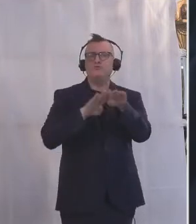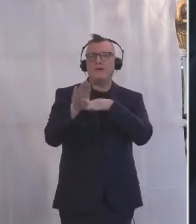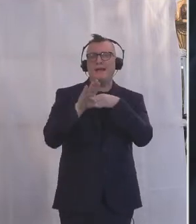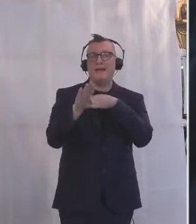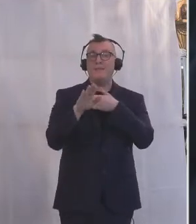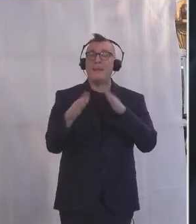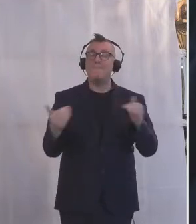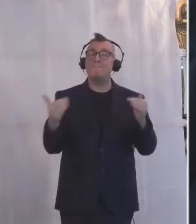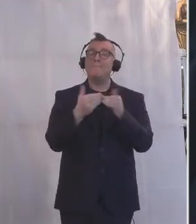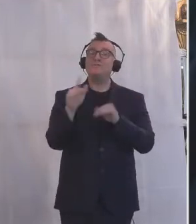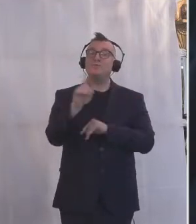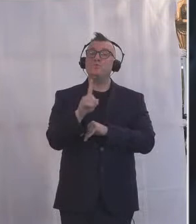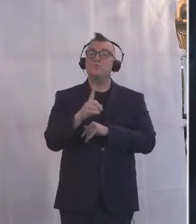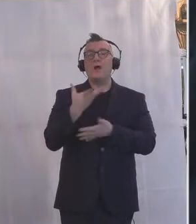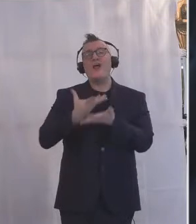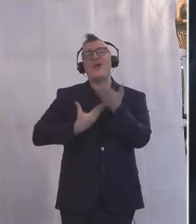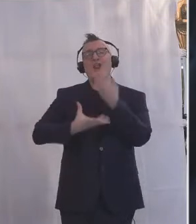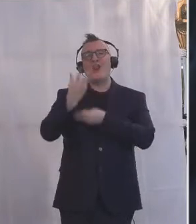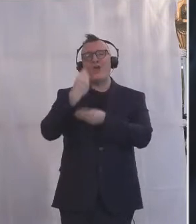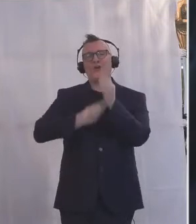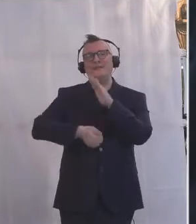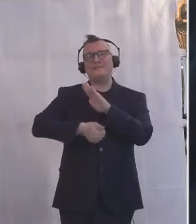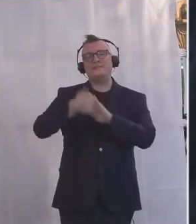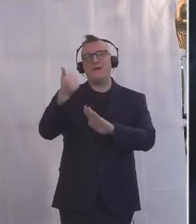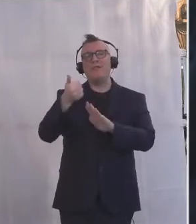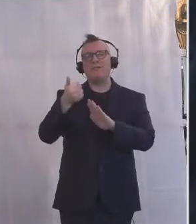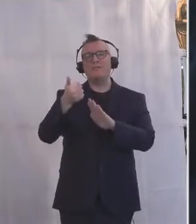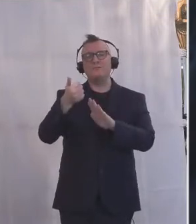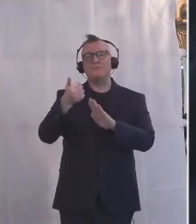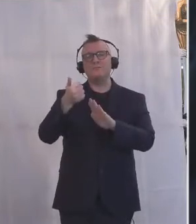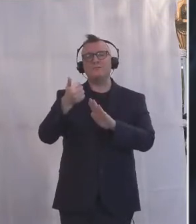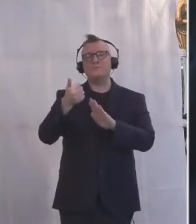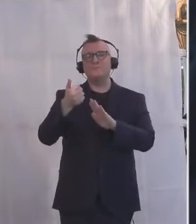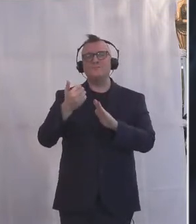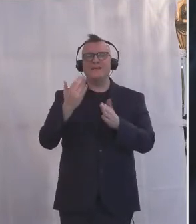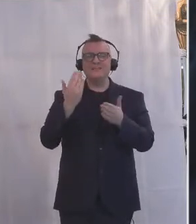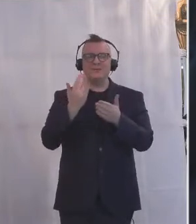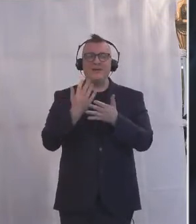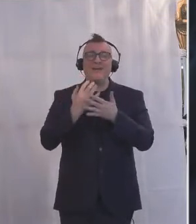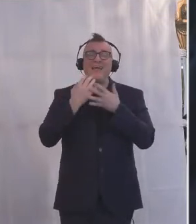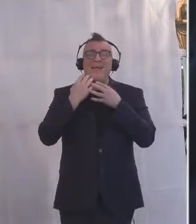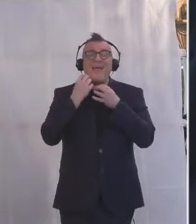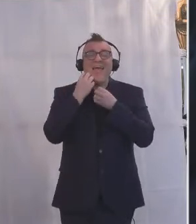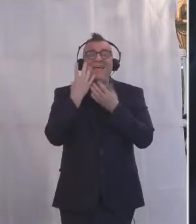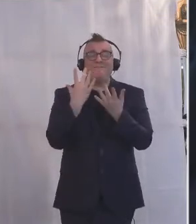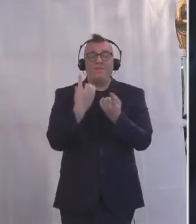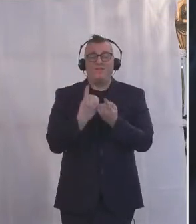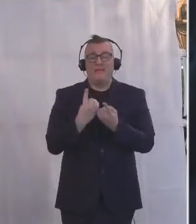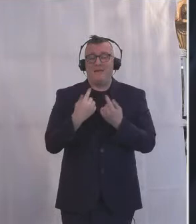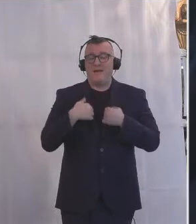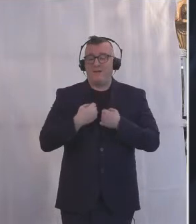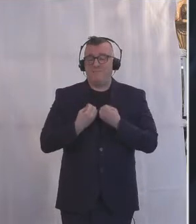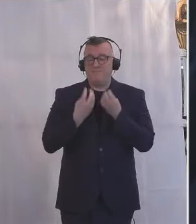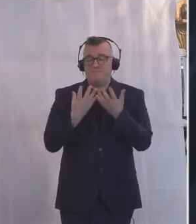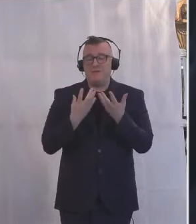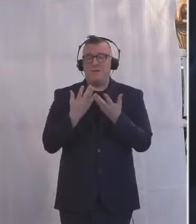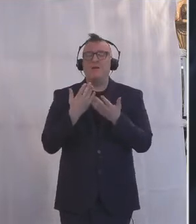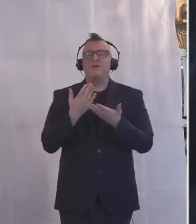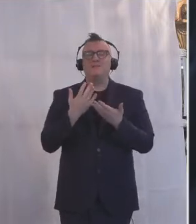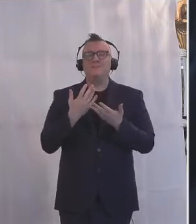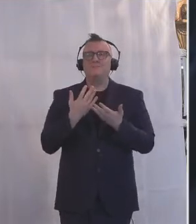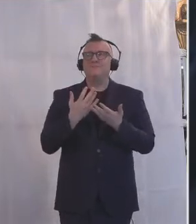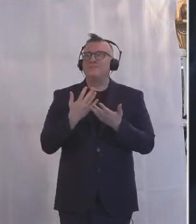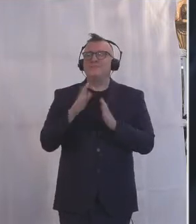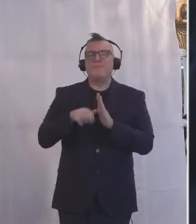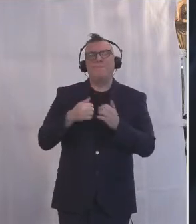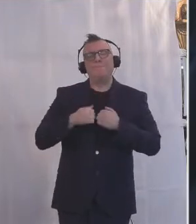fundamentally, actually, everything that we do and everything that I talk about just comes from that values-led perspective, and from that